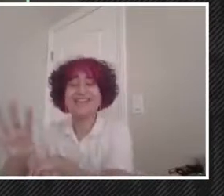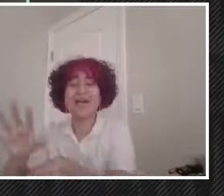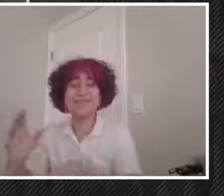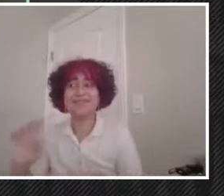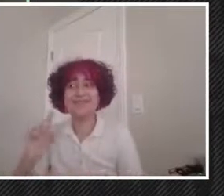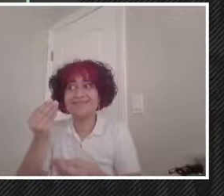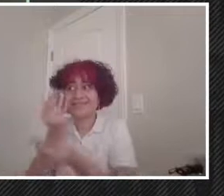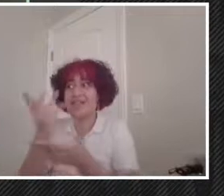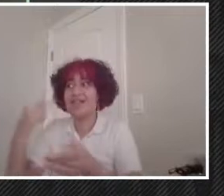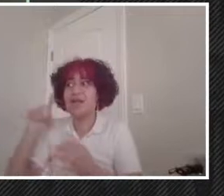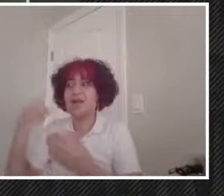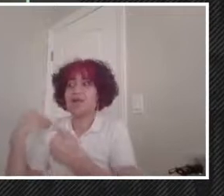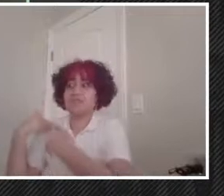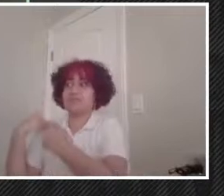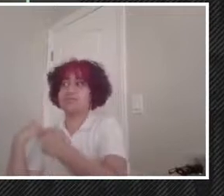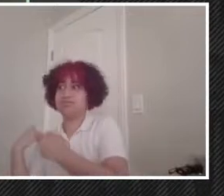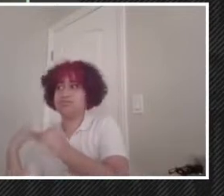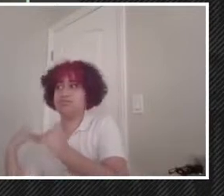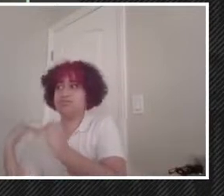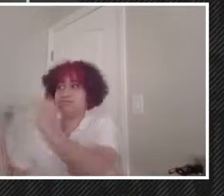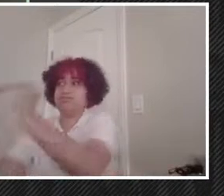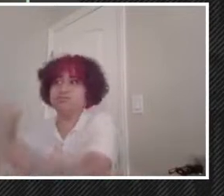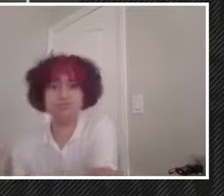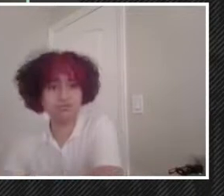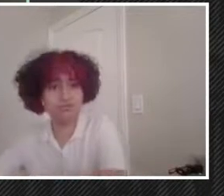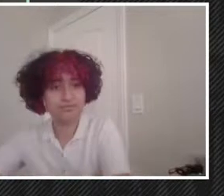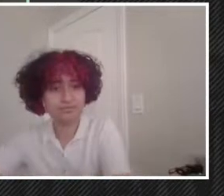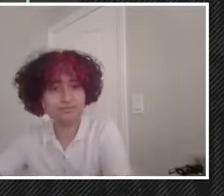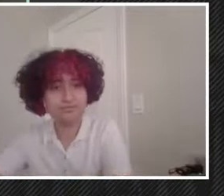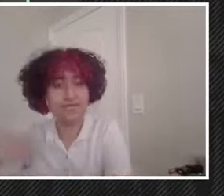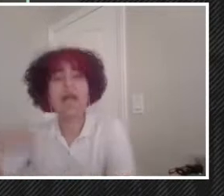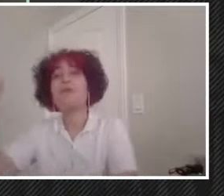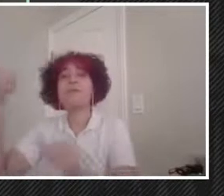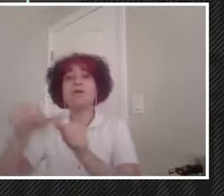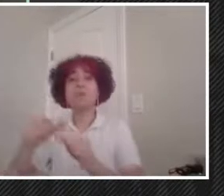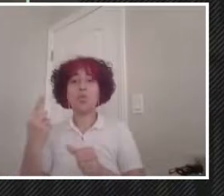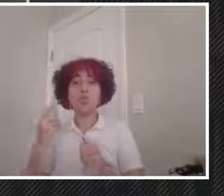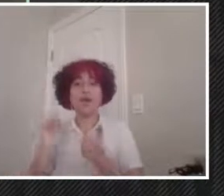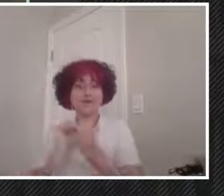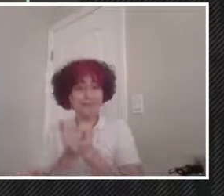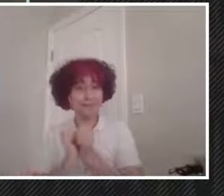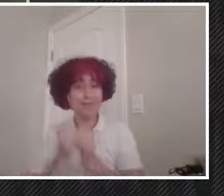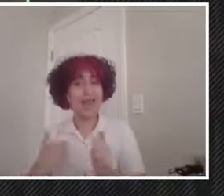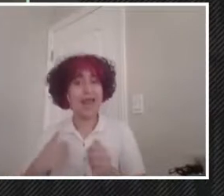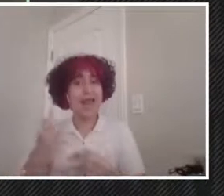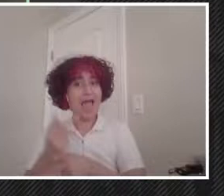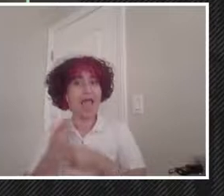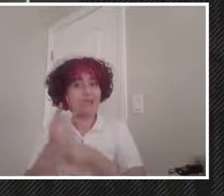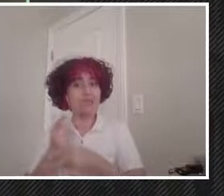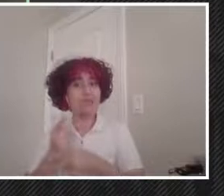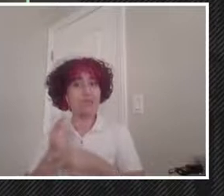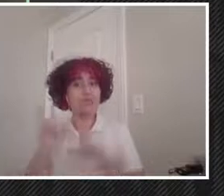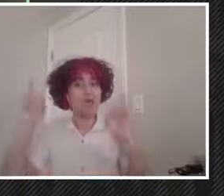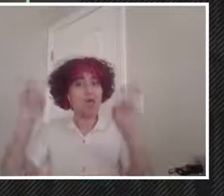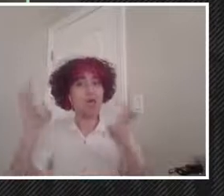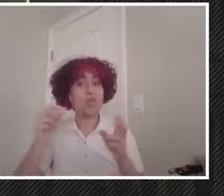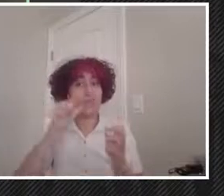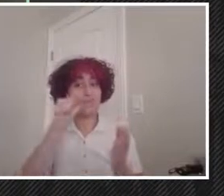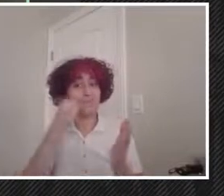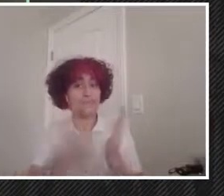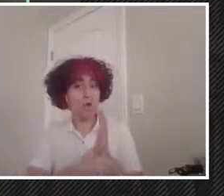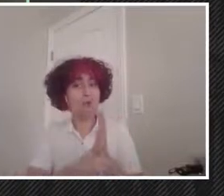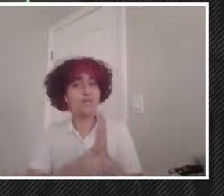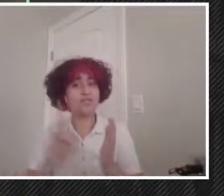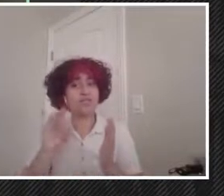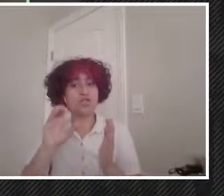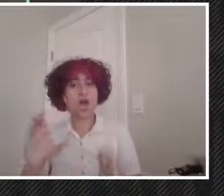keeping people accountable. I remember on the Warnock campaign, I kept what we call a promise document, right? And it's a list of